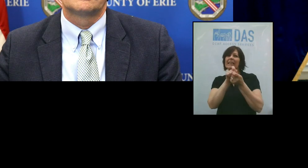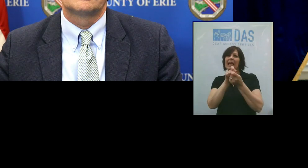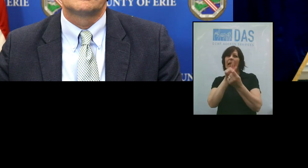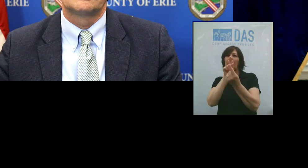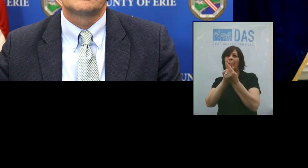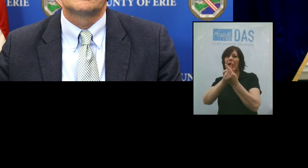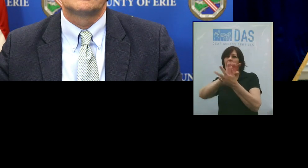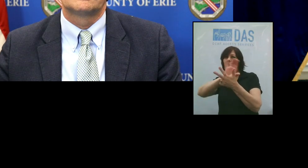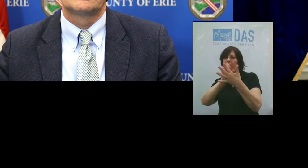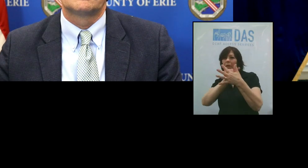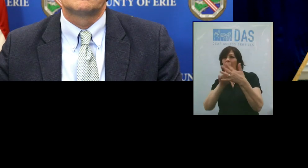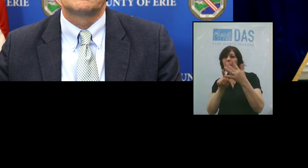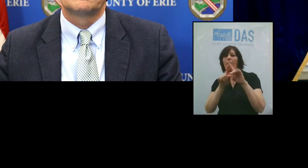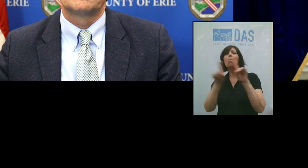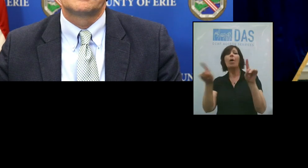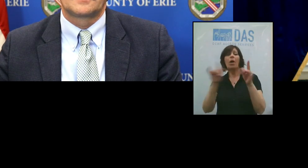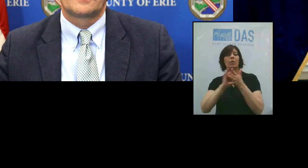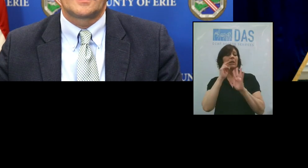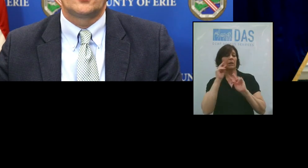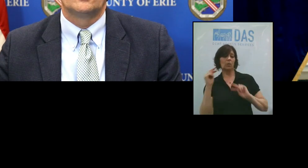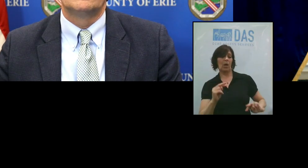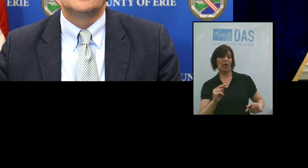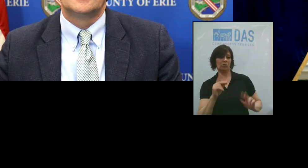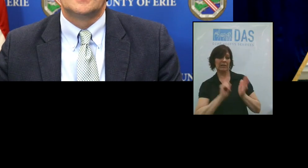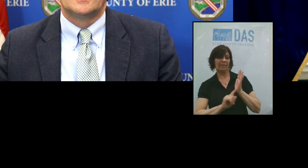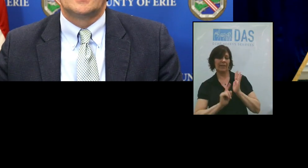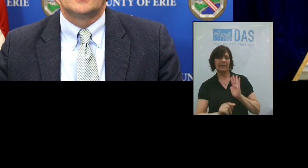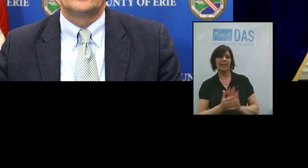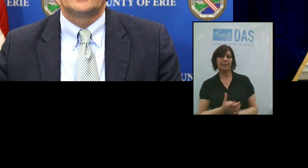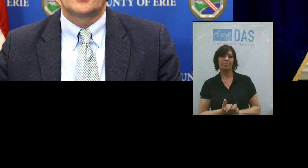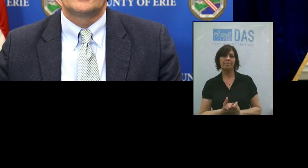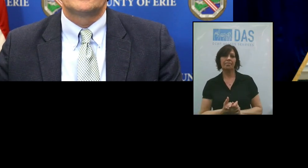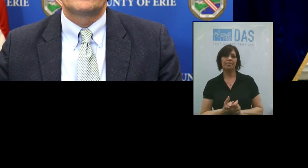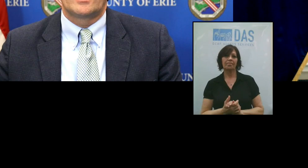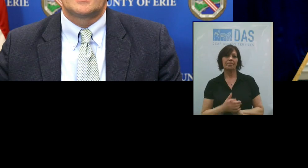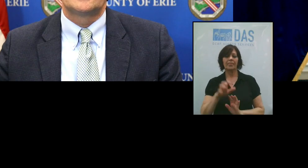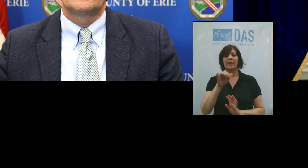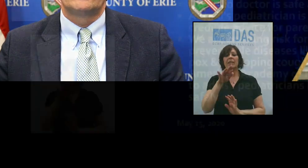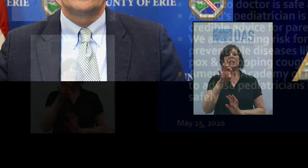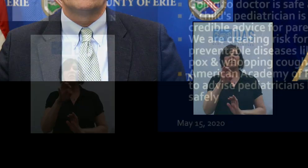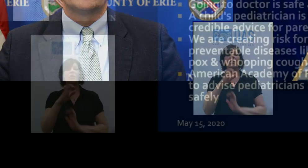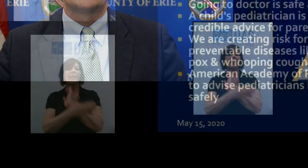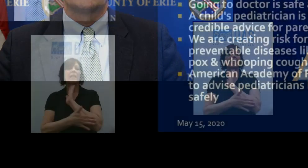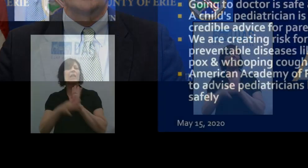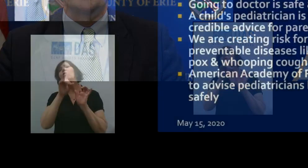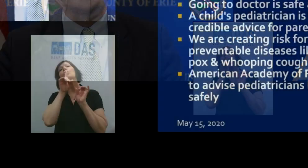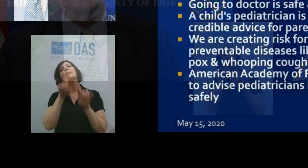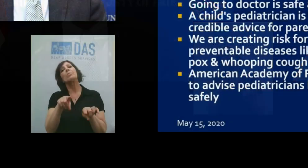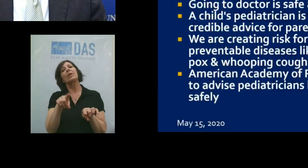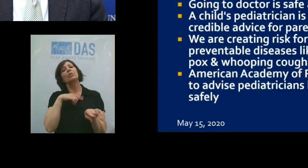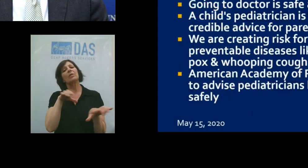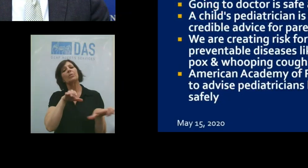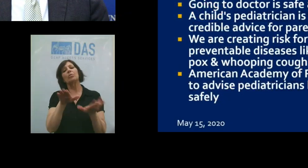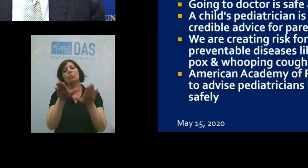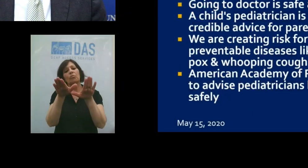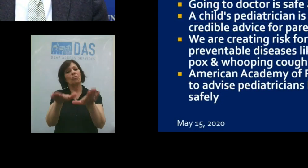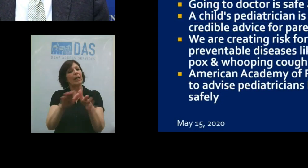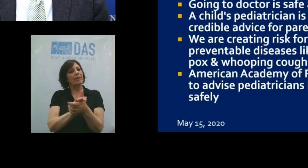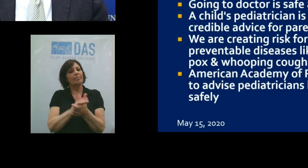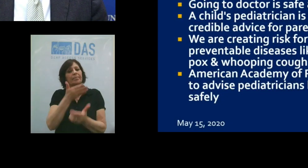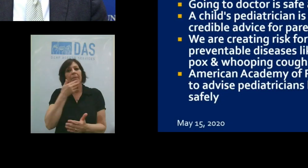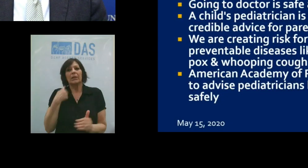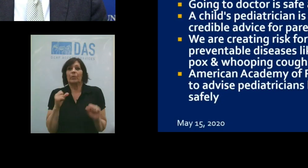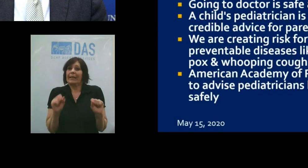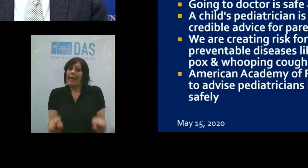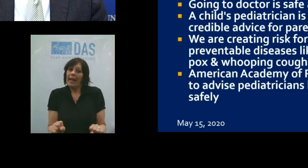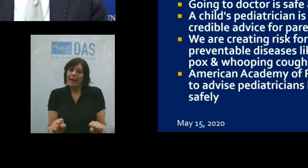under investigation by New York State. Thank you. Erie County responds. We've been doing a tremendous response as best as we